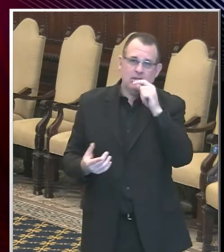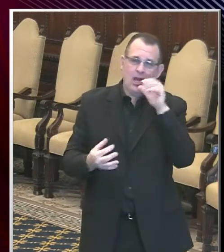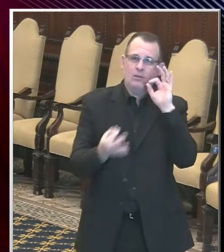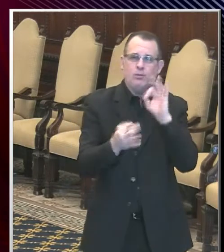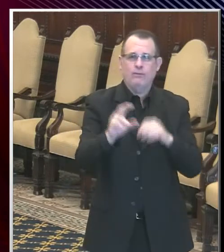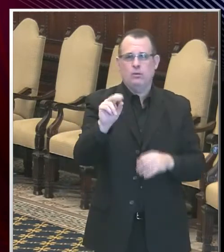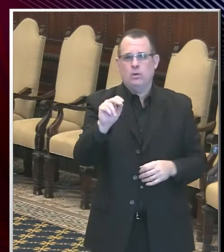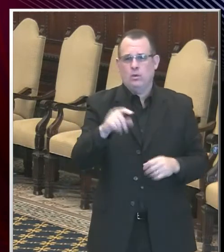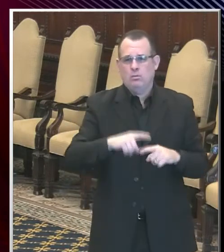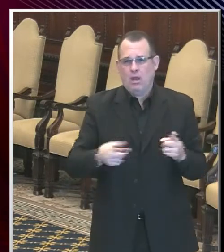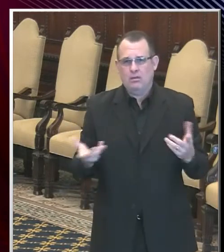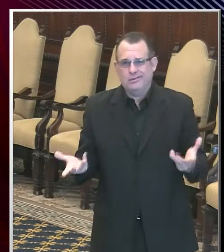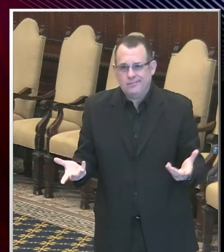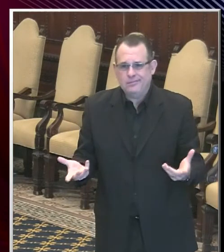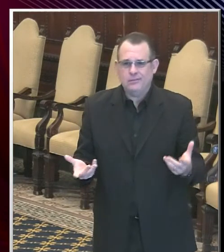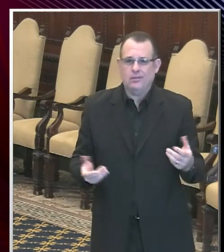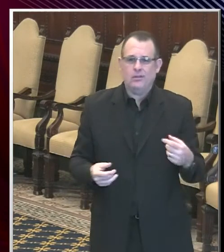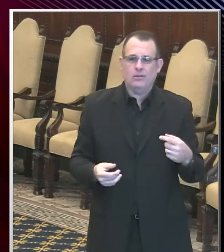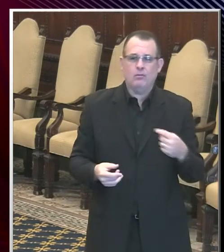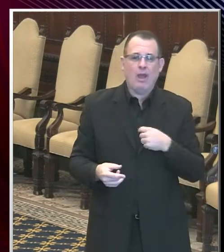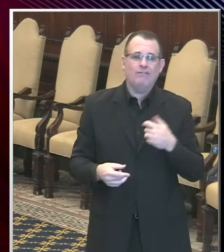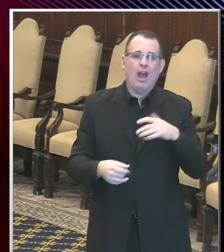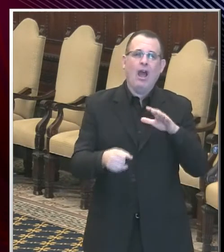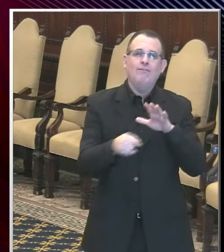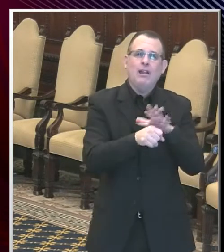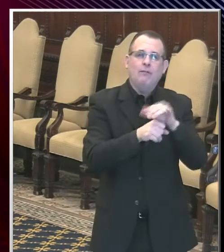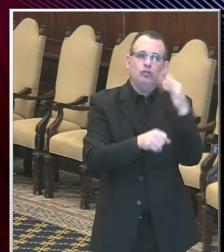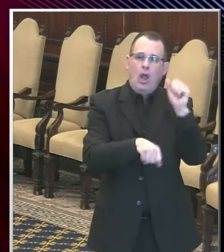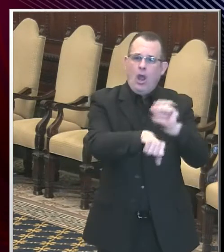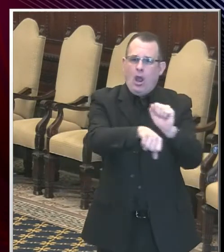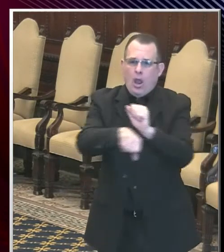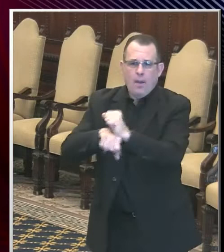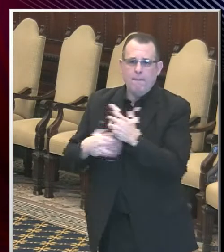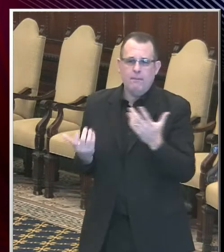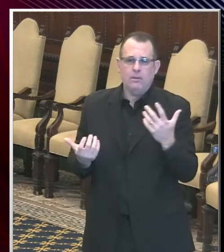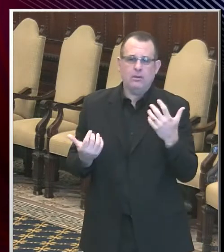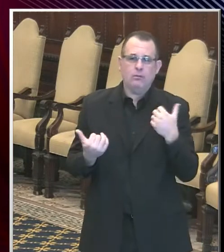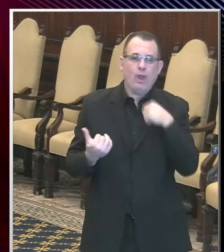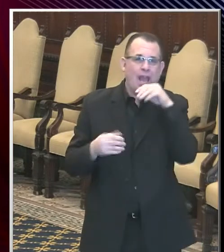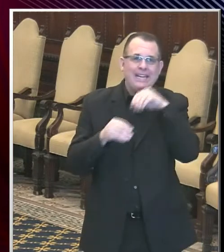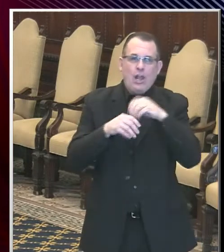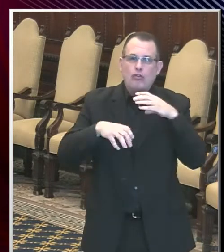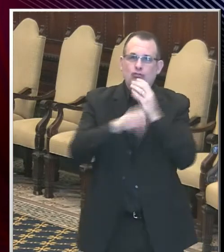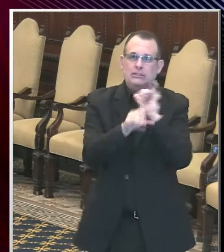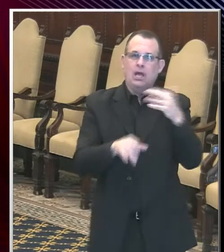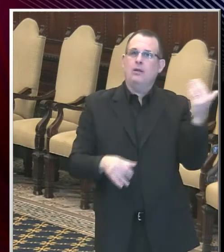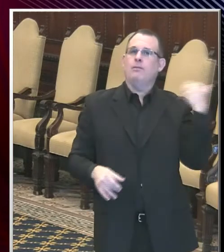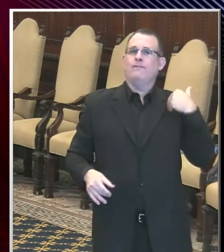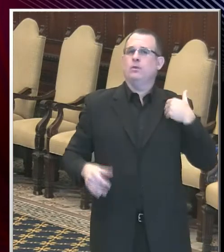we never have enough jobs, but I don't think we were in any dire crisis before this hit.